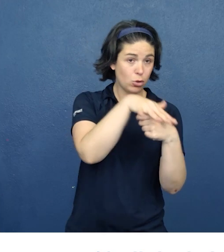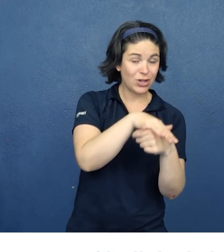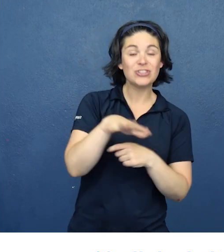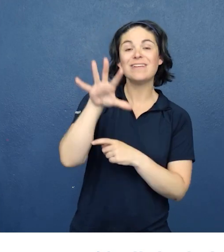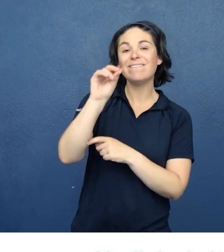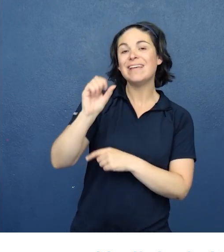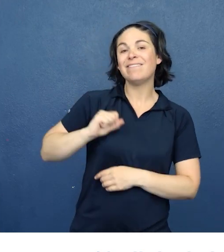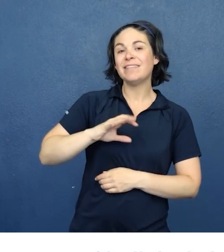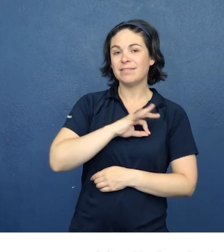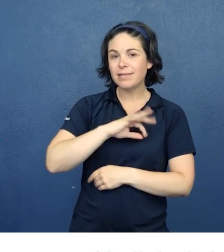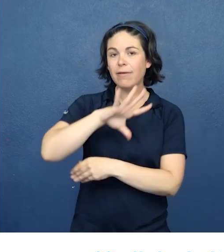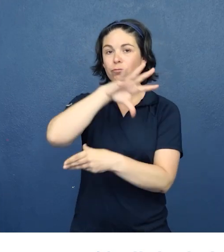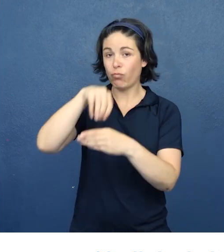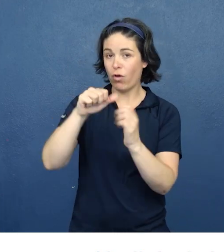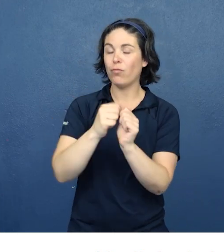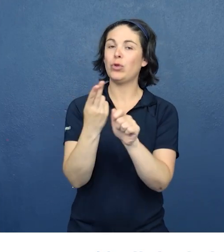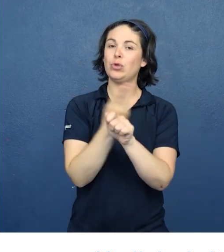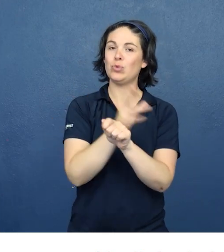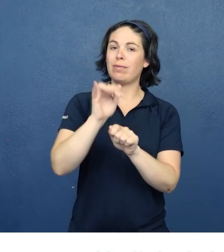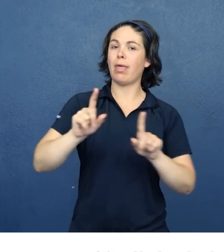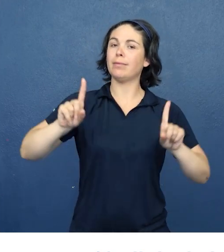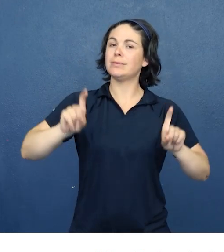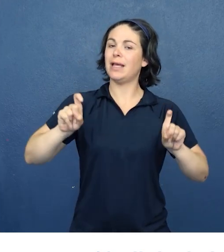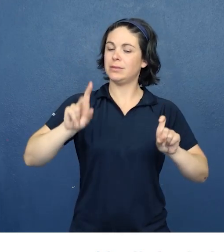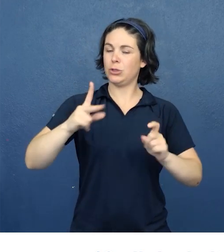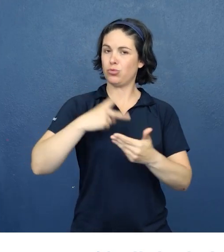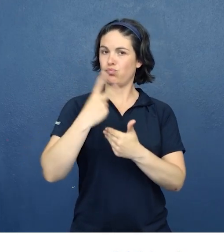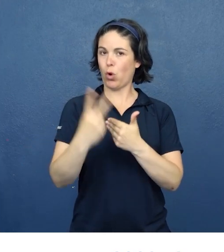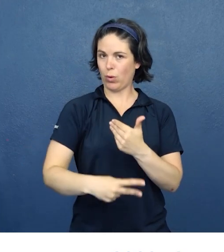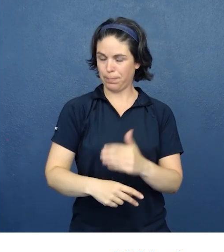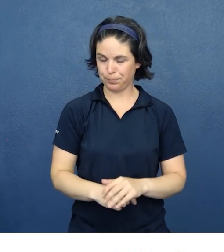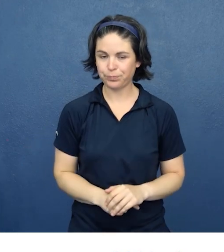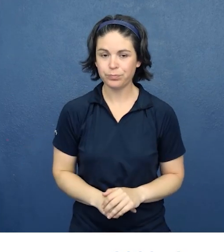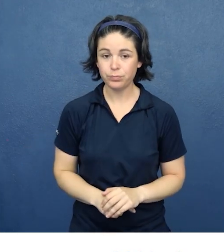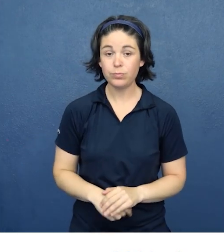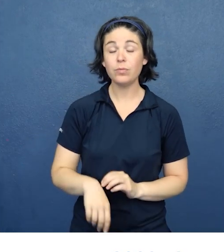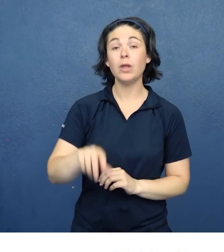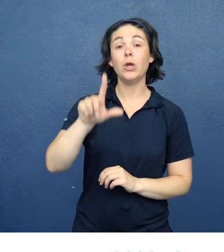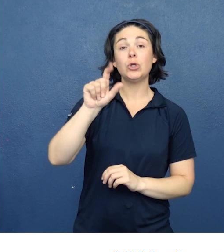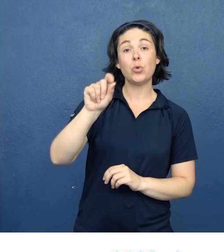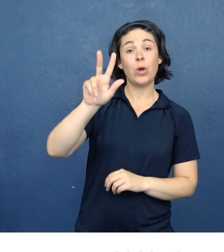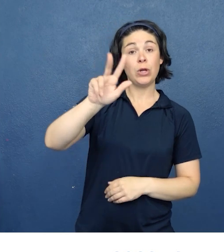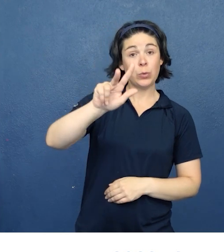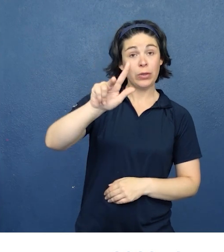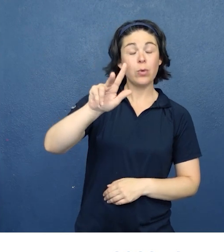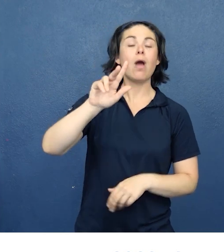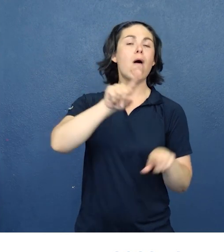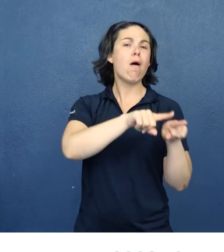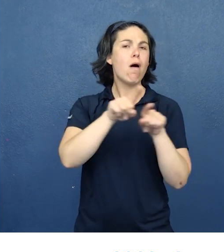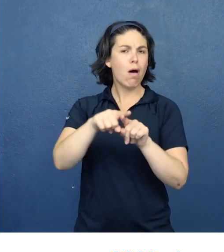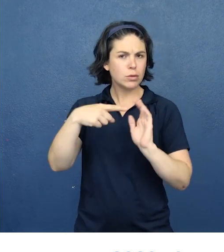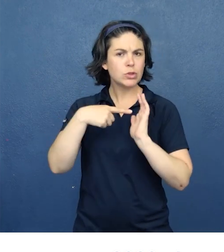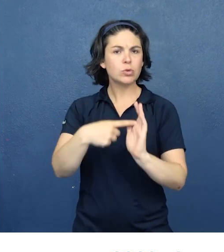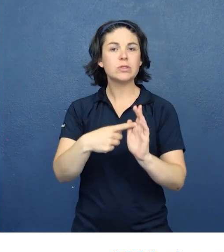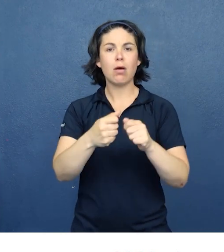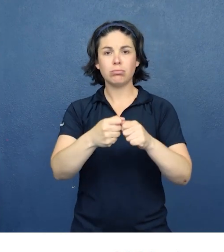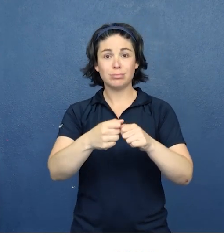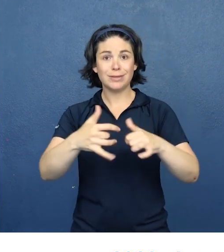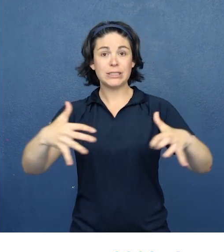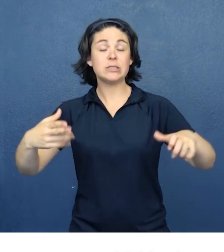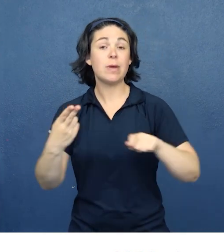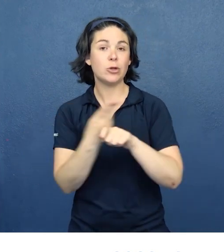50 staff members also participated in the pilot. 2023 also saw expanded use